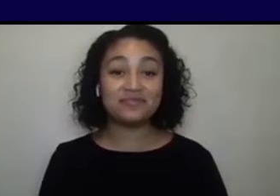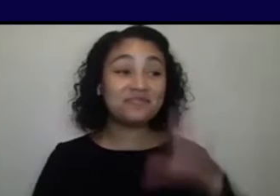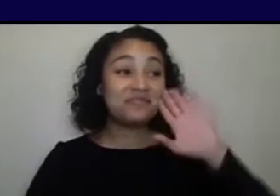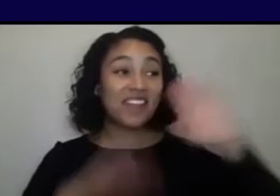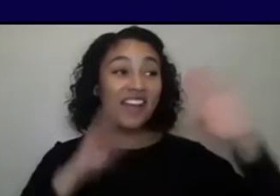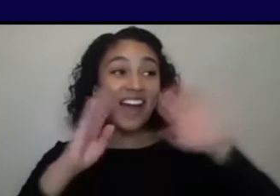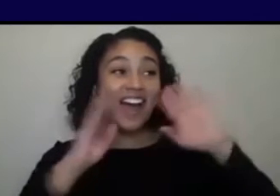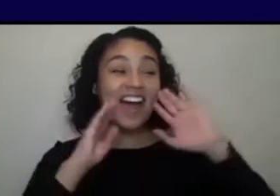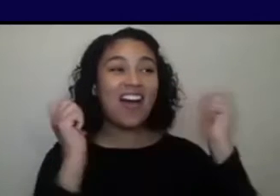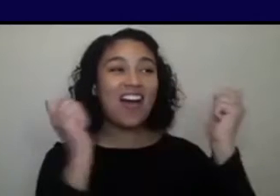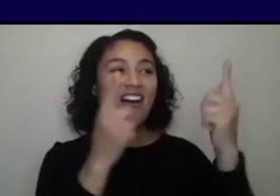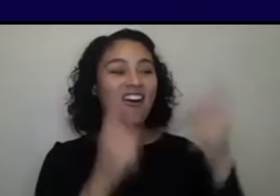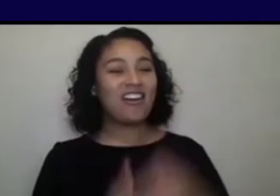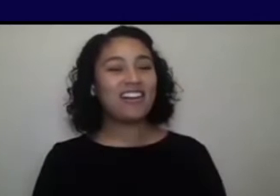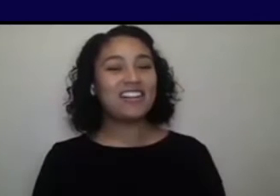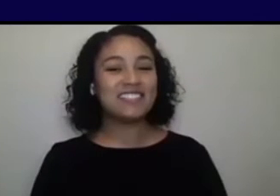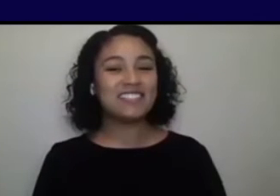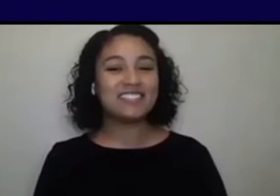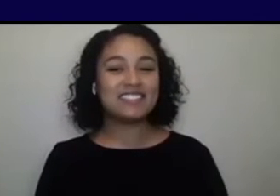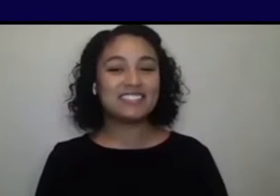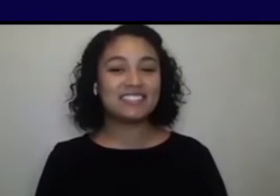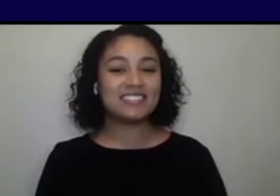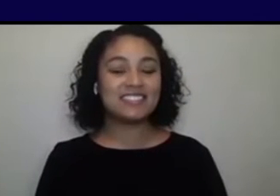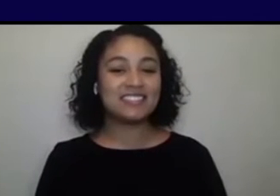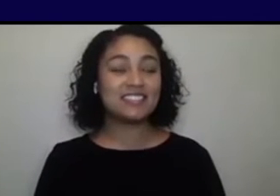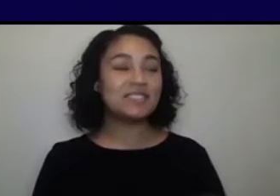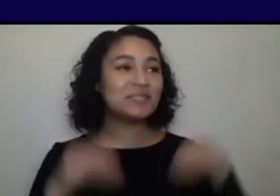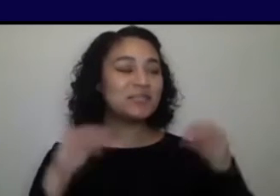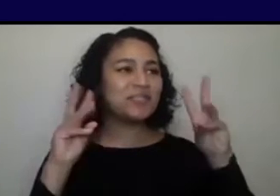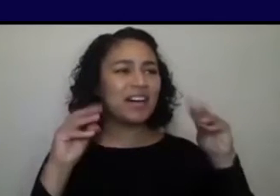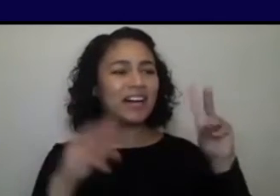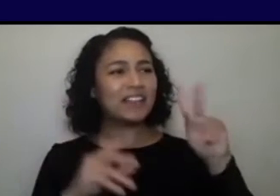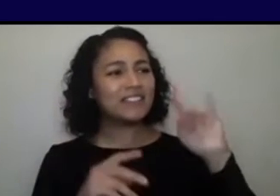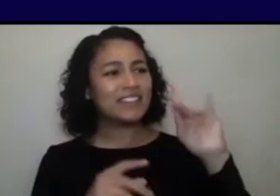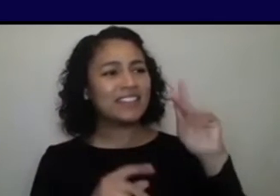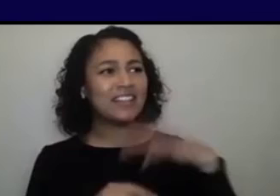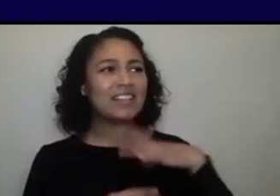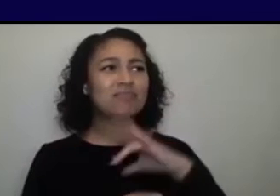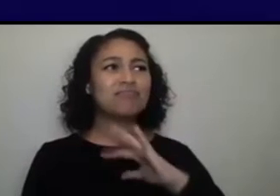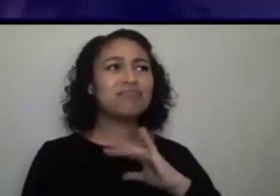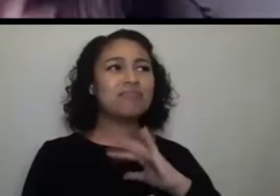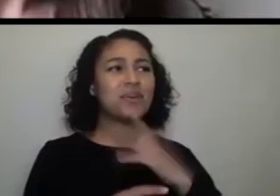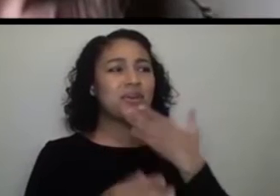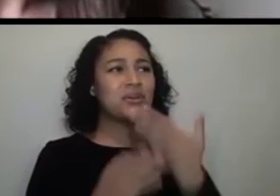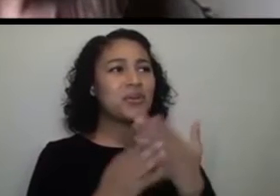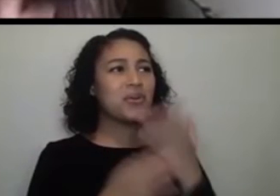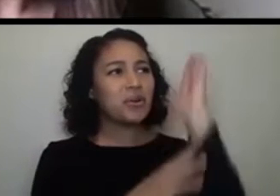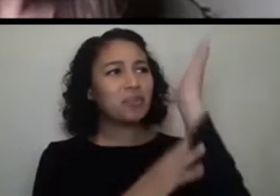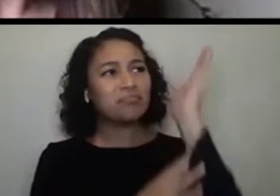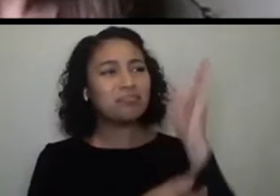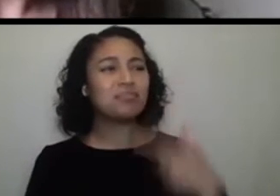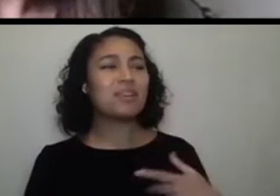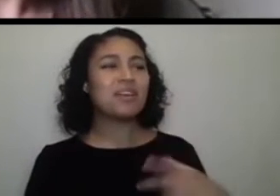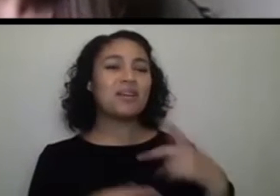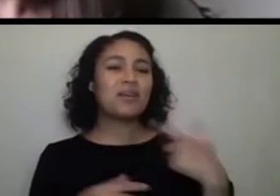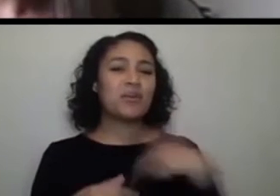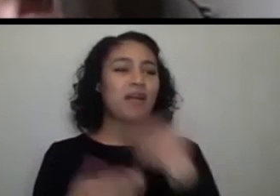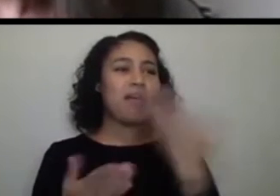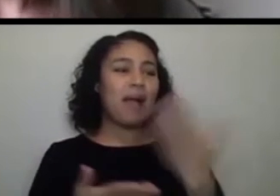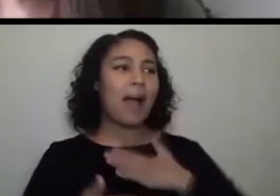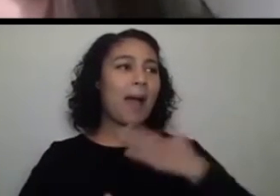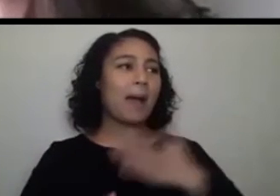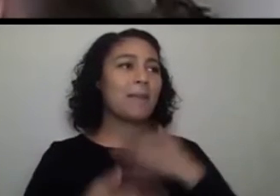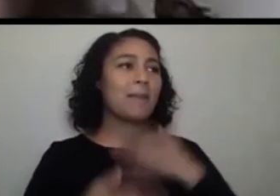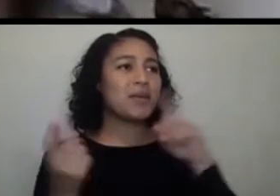Hello, everyone. Wow, Vicki, that's a great presentation. We're so glad that you are able